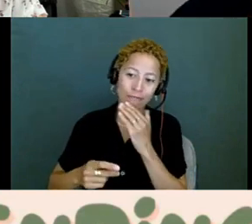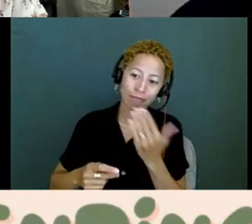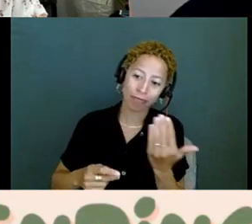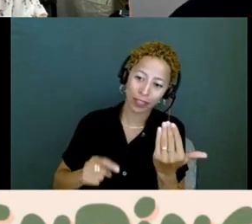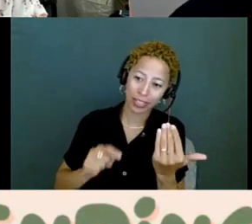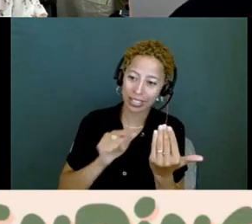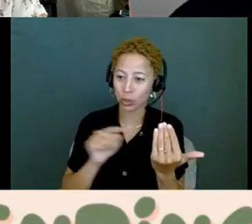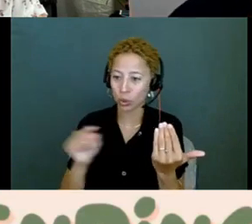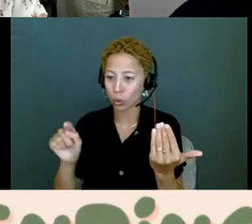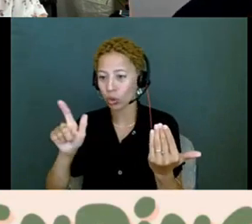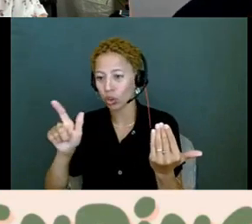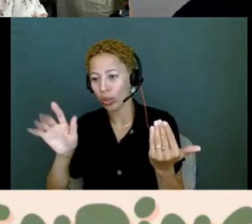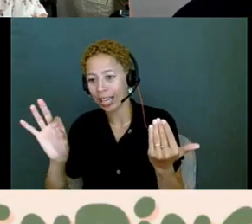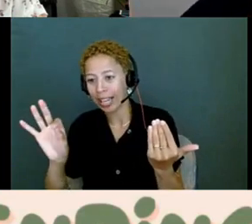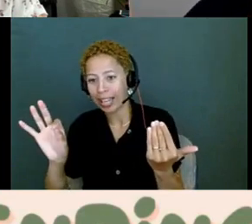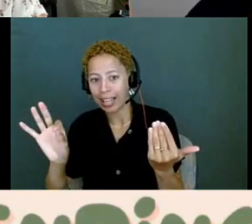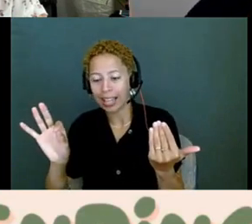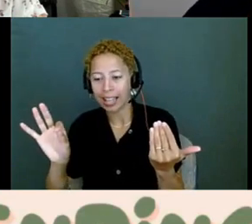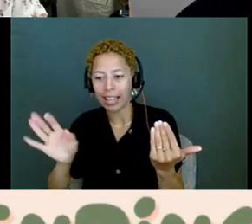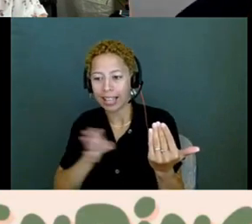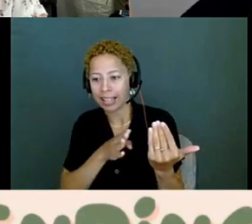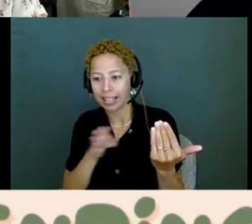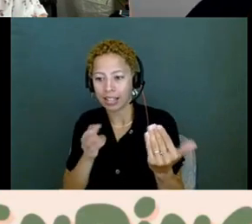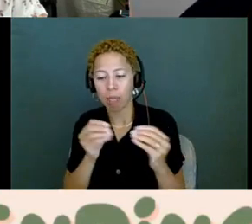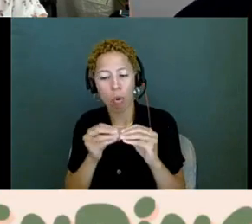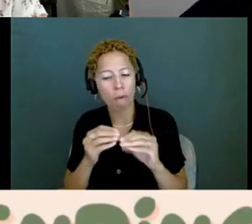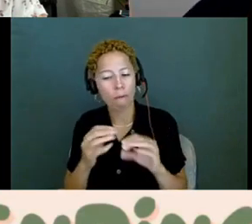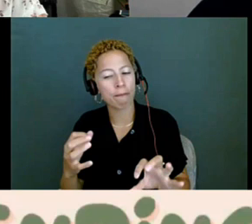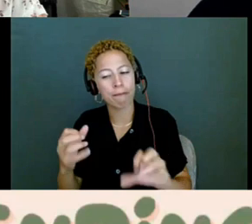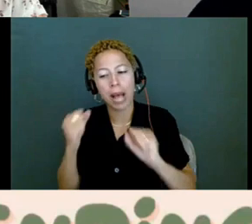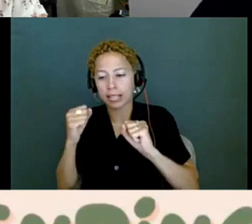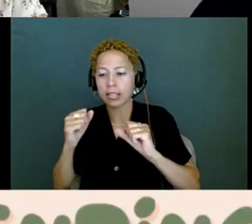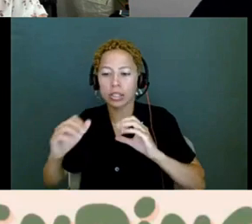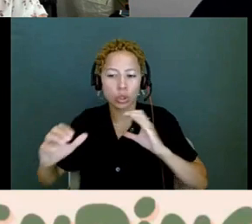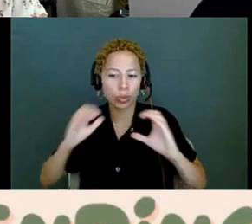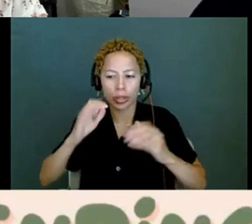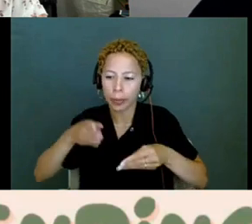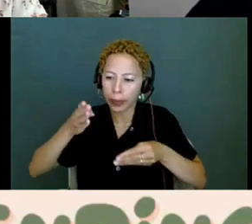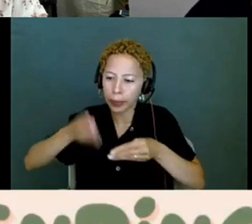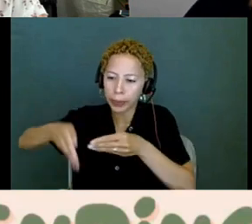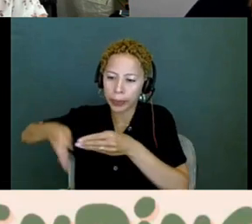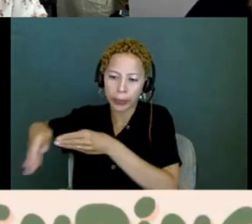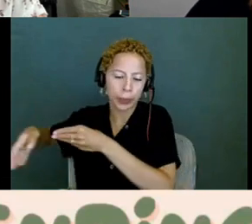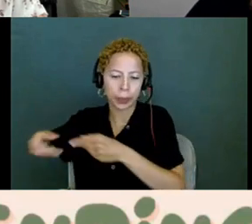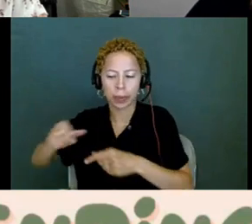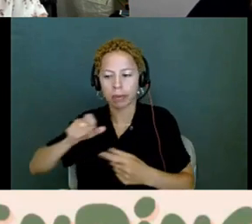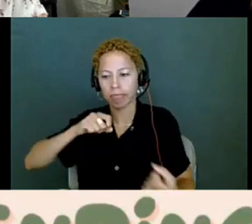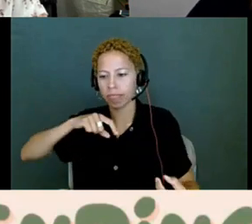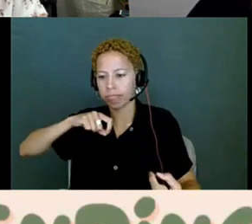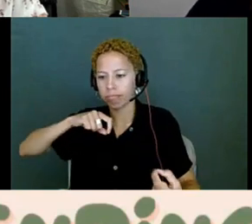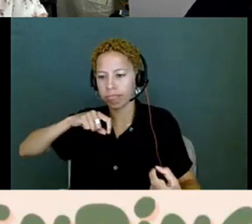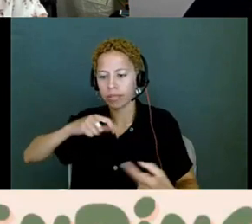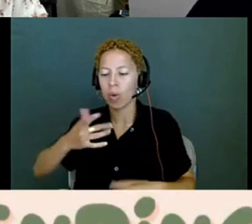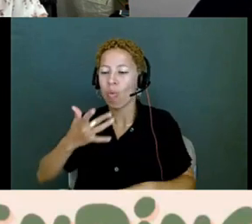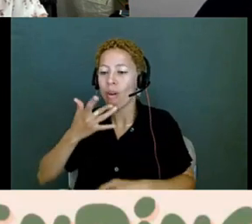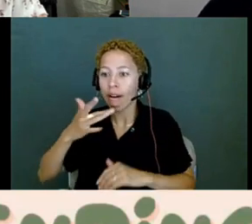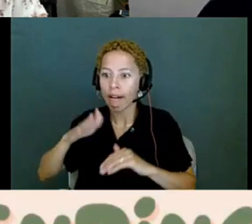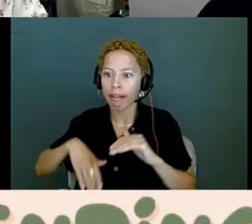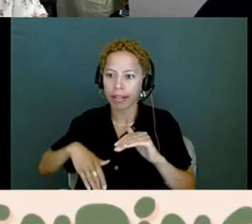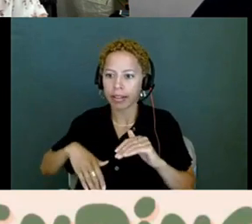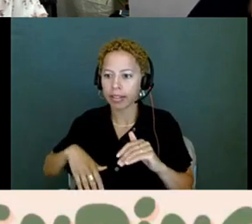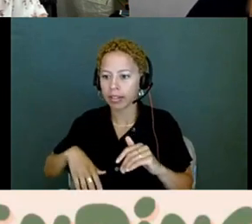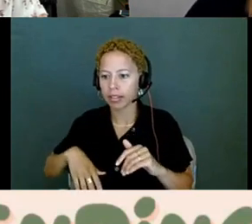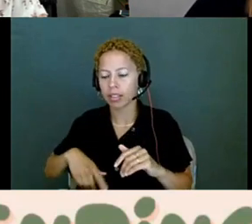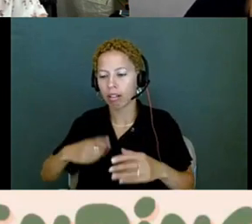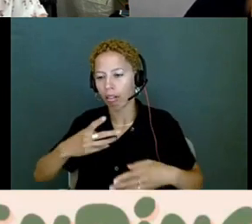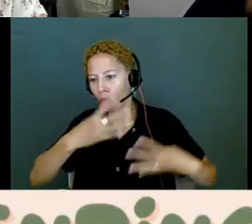and 29. This is the faster way of getting things done rather than them sifting through